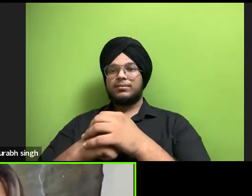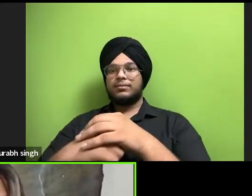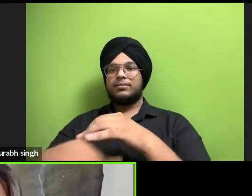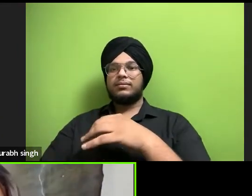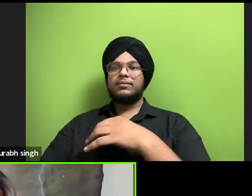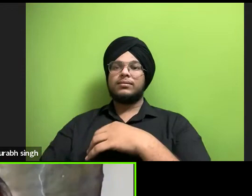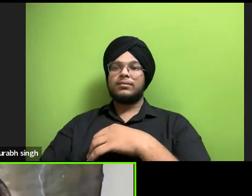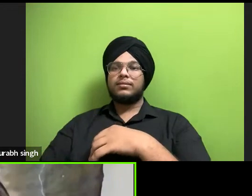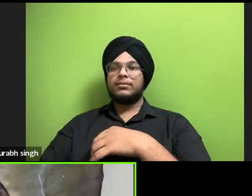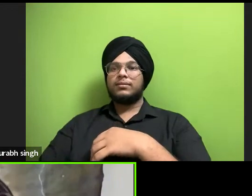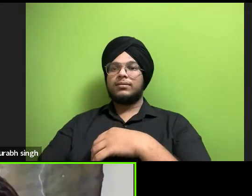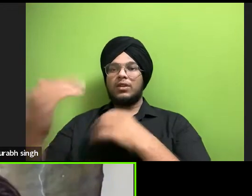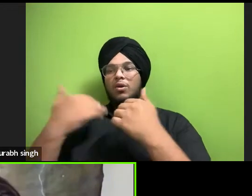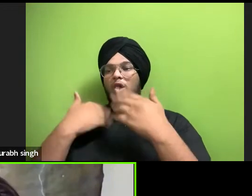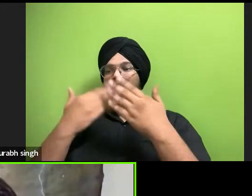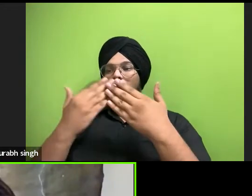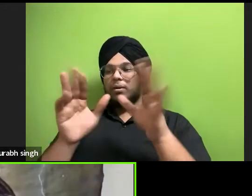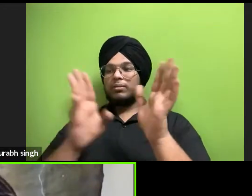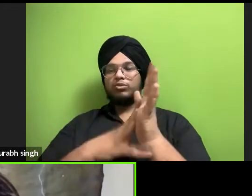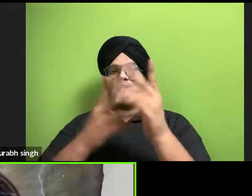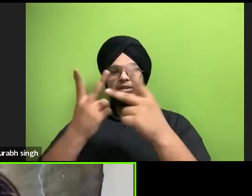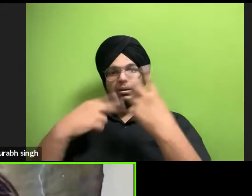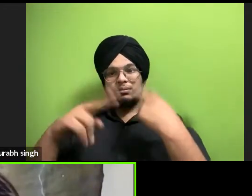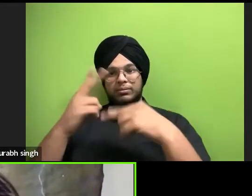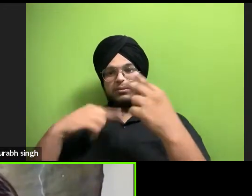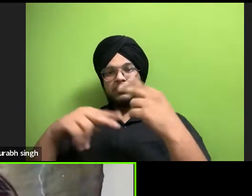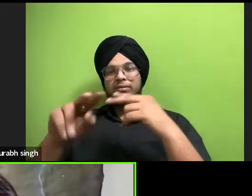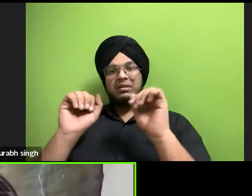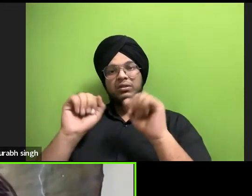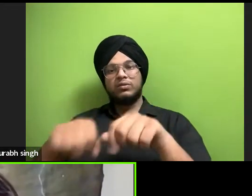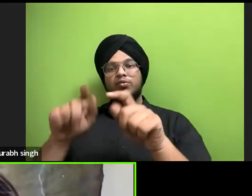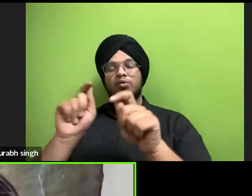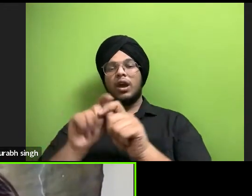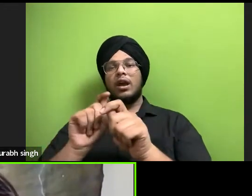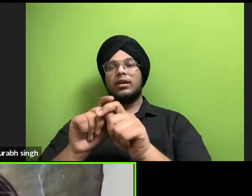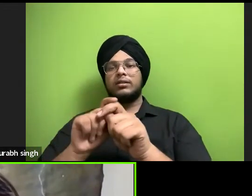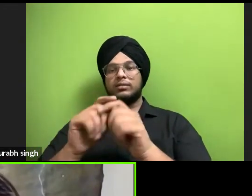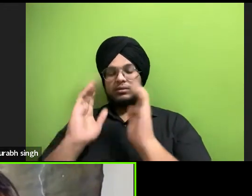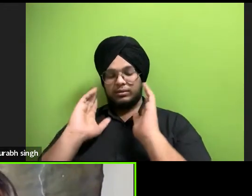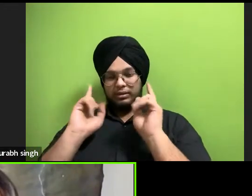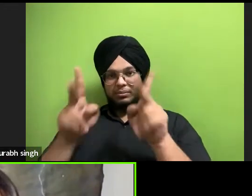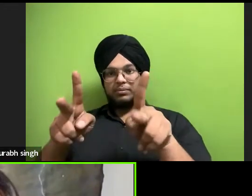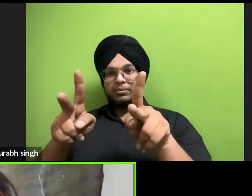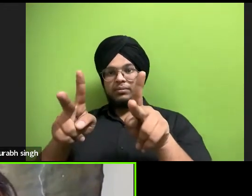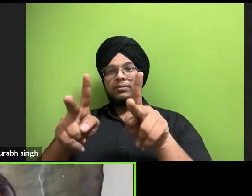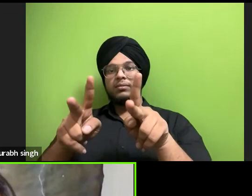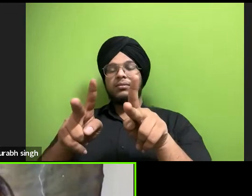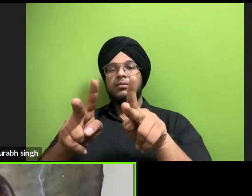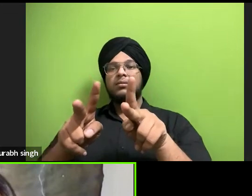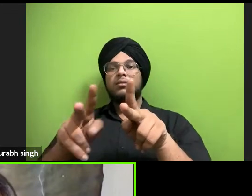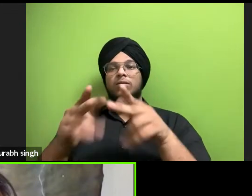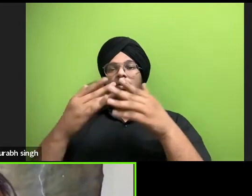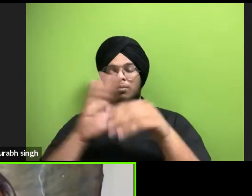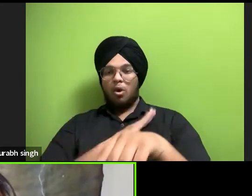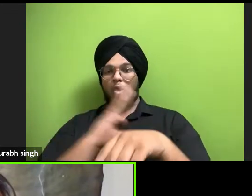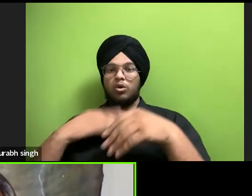But we opened a museum, and actually we've been able to, since the borders opened in